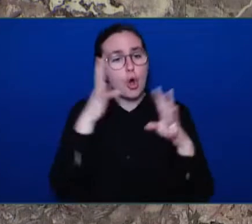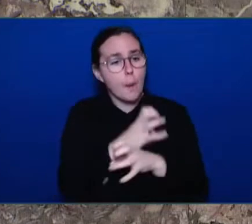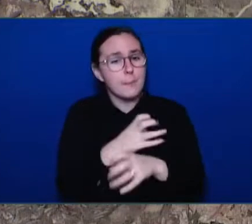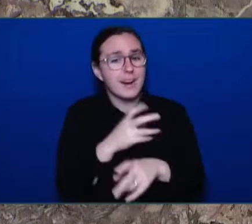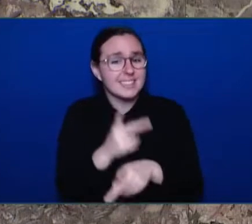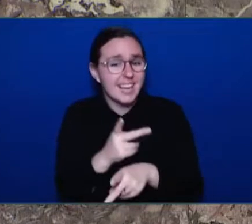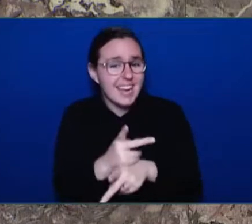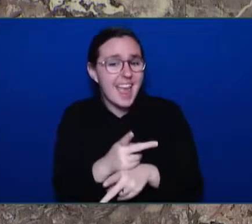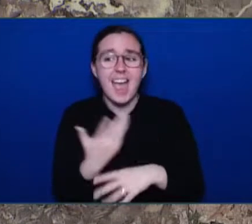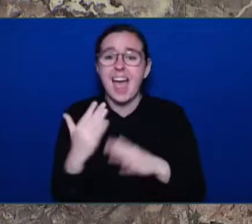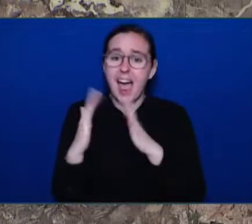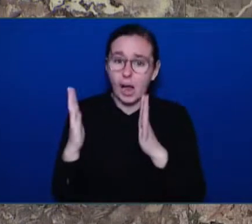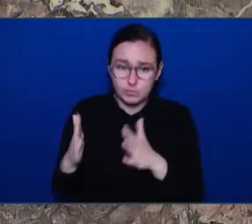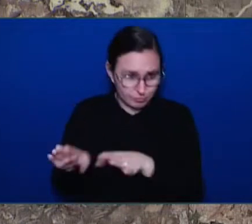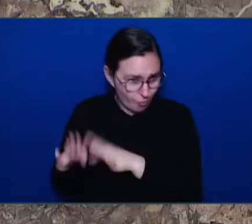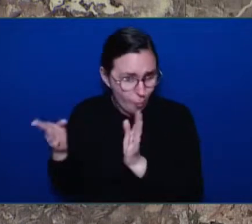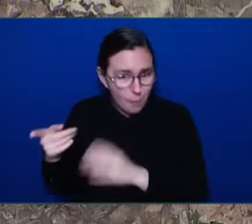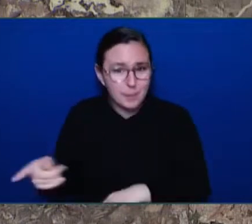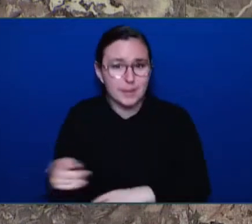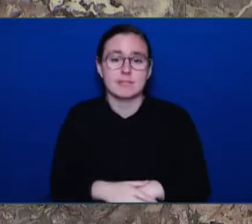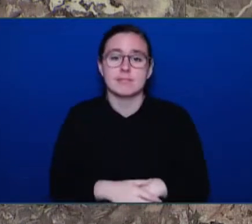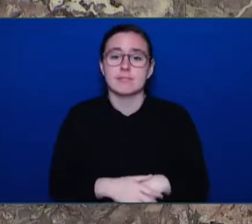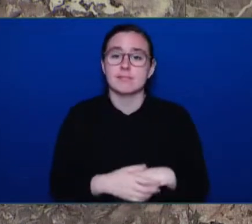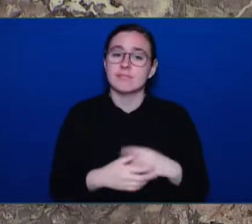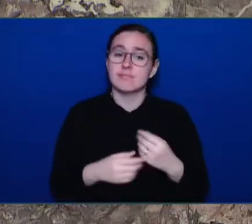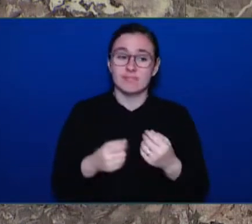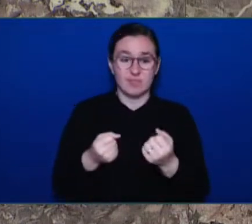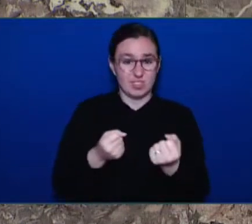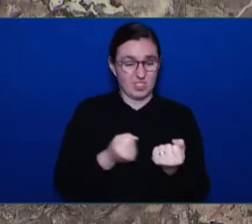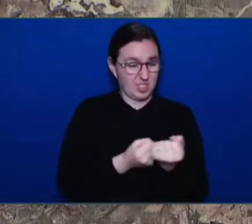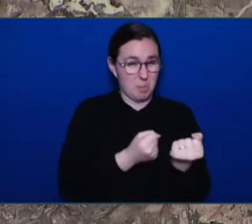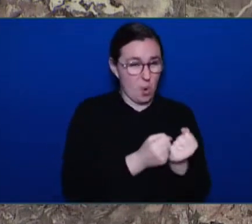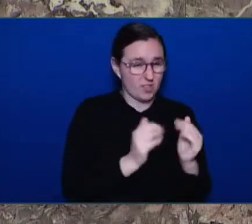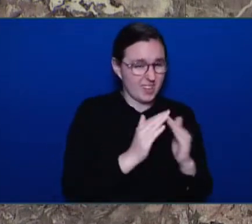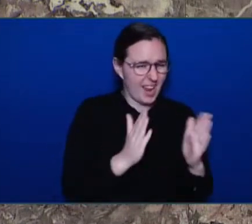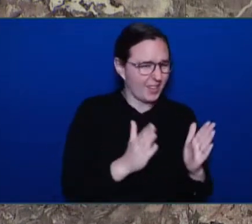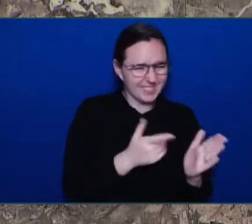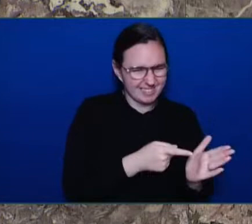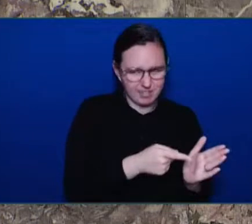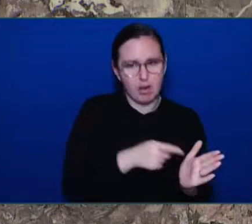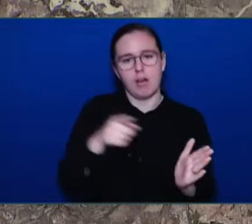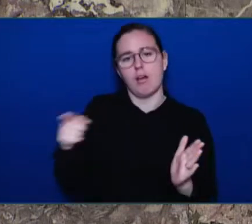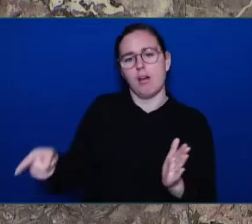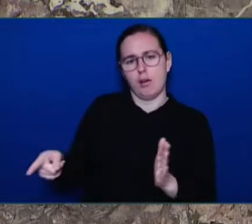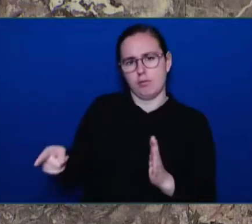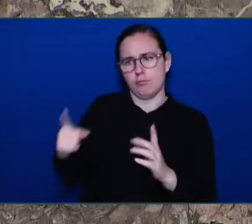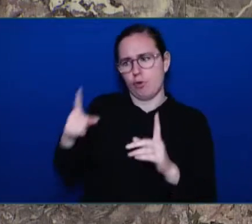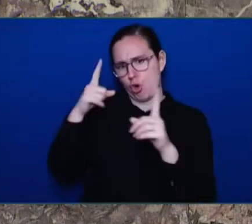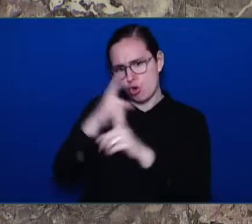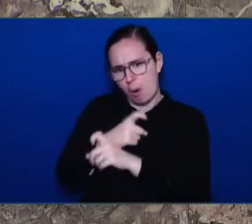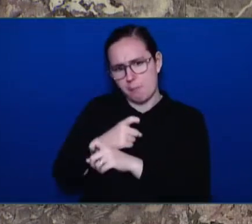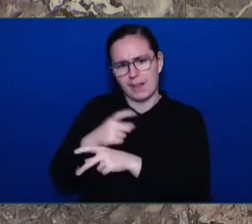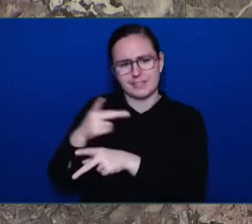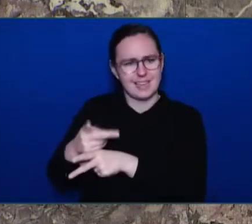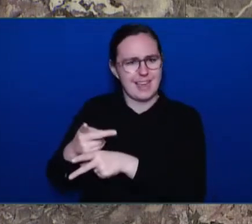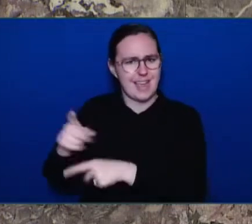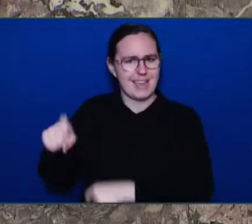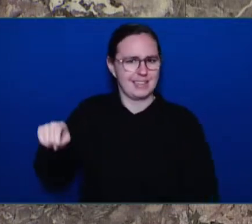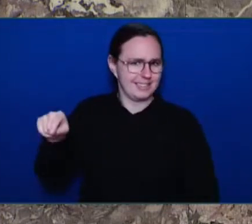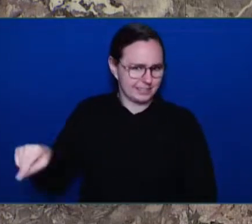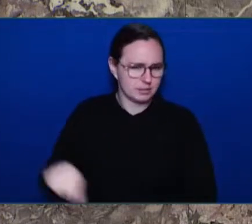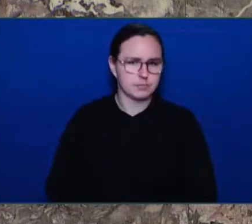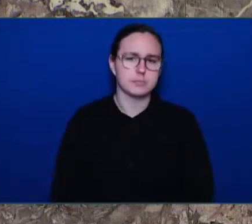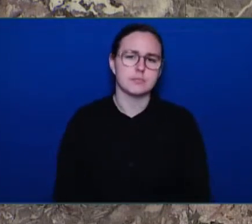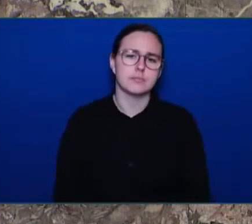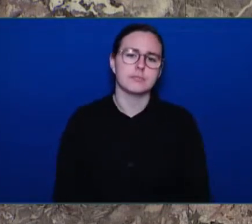that tend to be evicted because of untreated mental health and addictions. We've opened the Redfish Healing Centre, 105 beds,